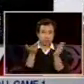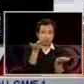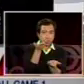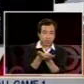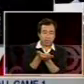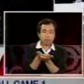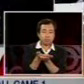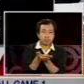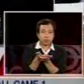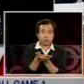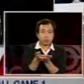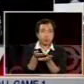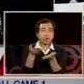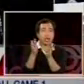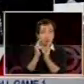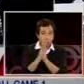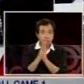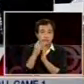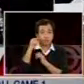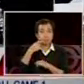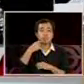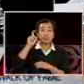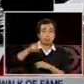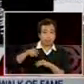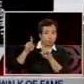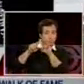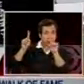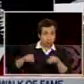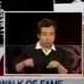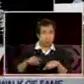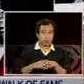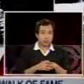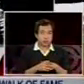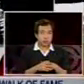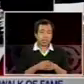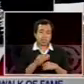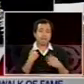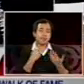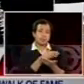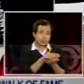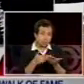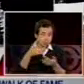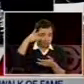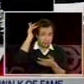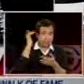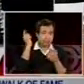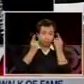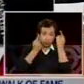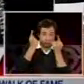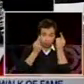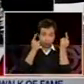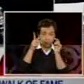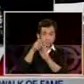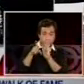the request for subpoena, and the sensitive matters with the principles or the rule